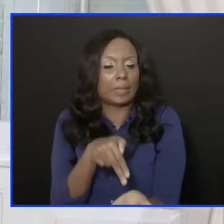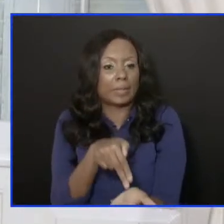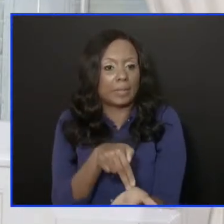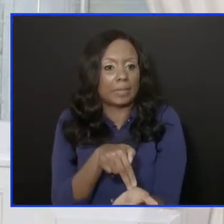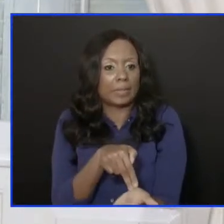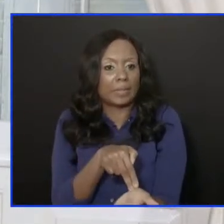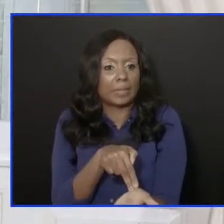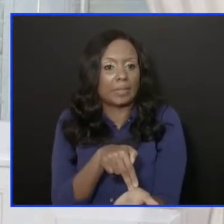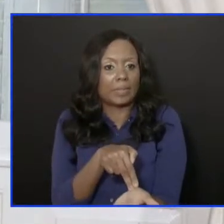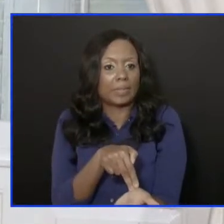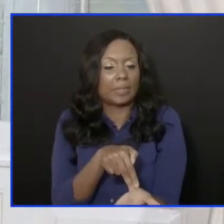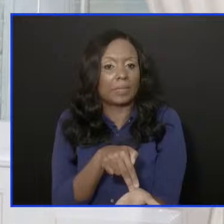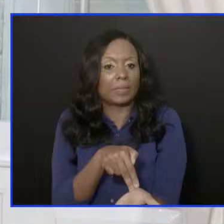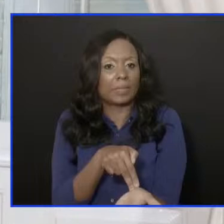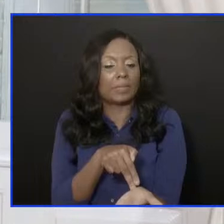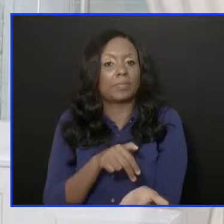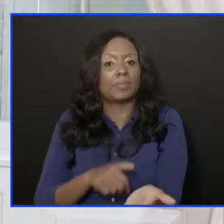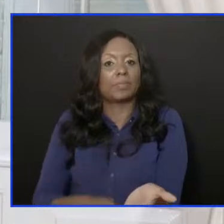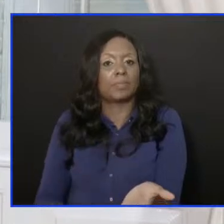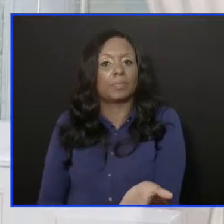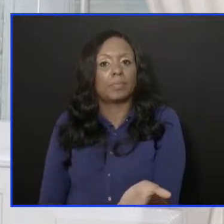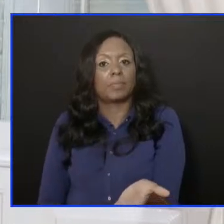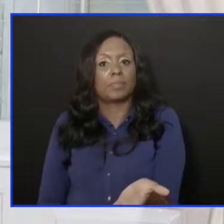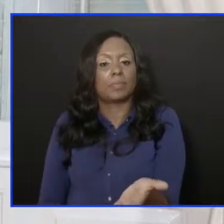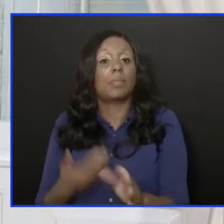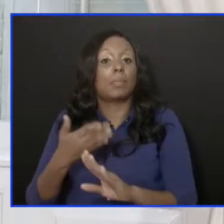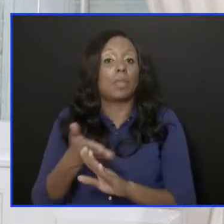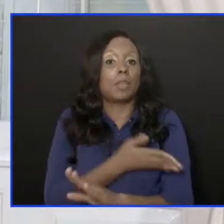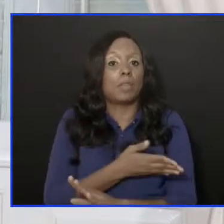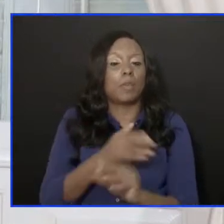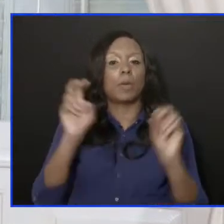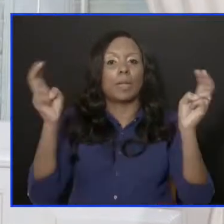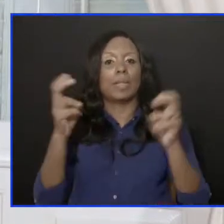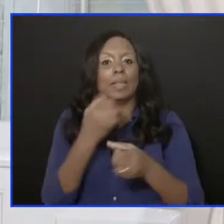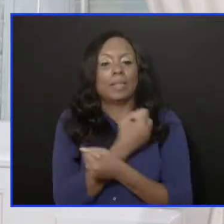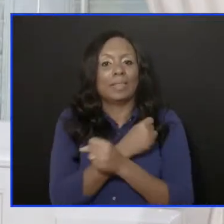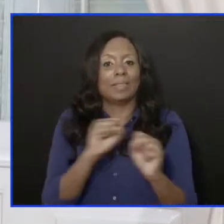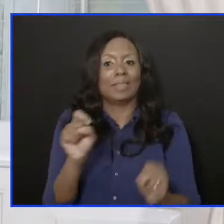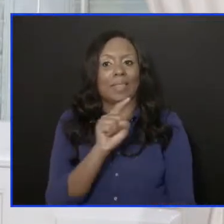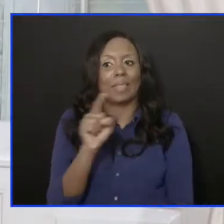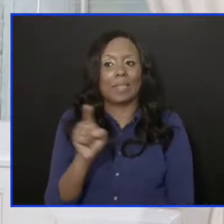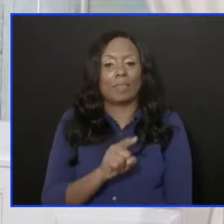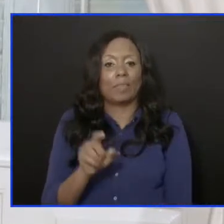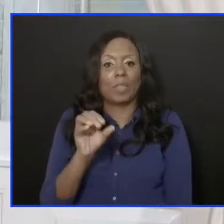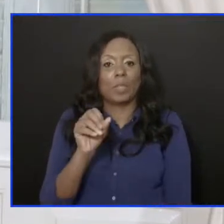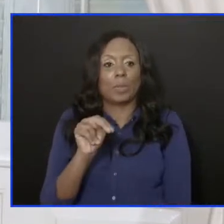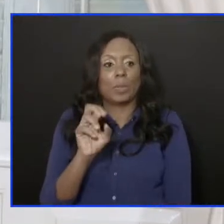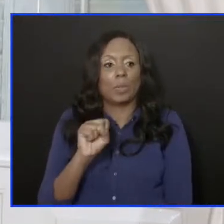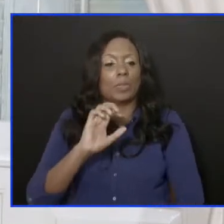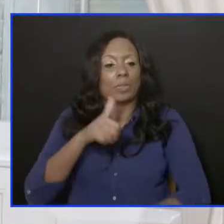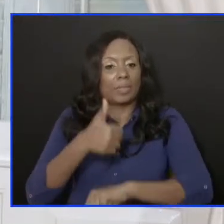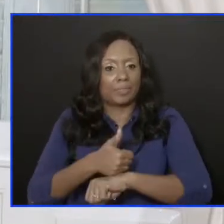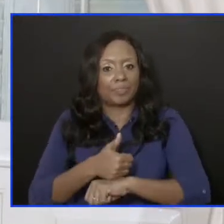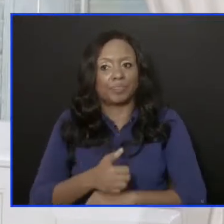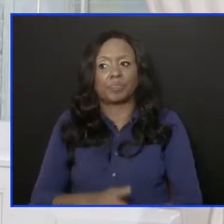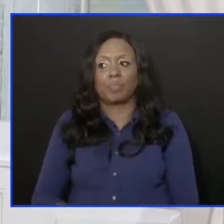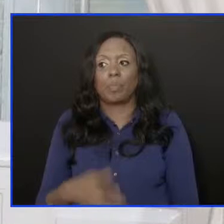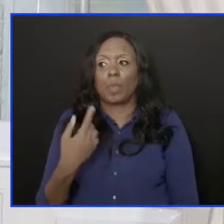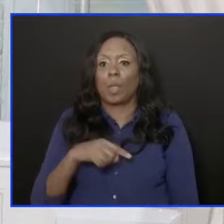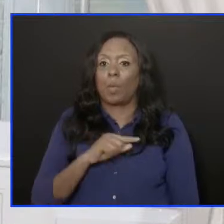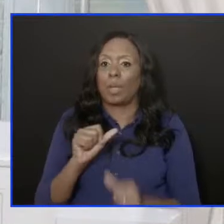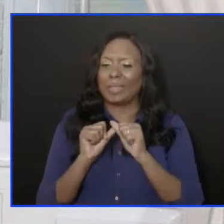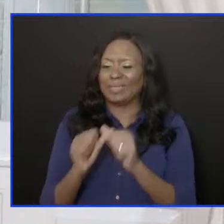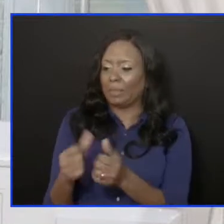matter to our constituents before the safe zones are being implemented. And we continue to be